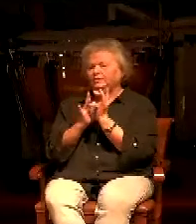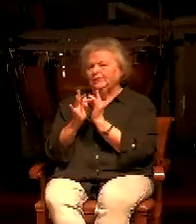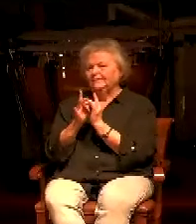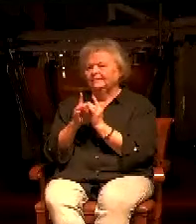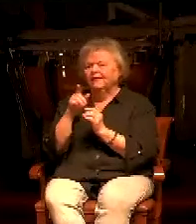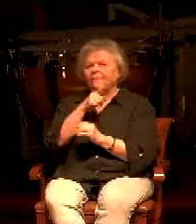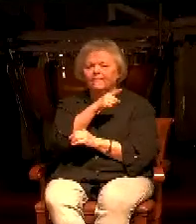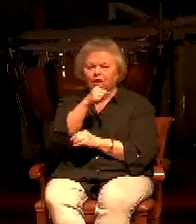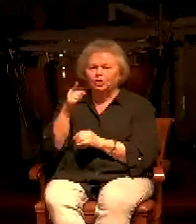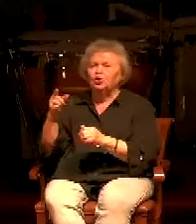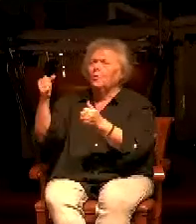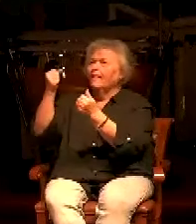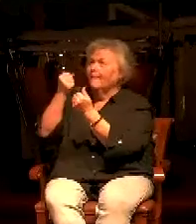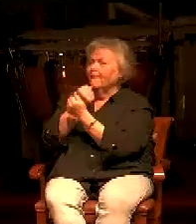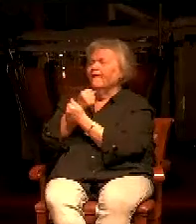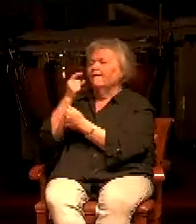more.